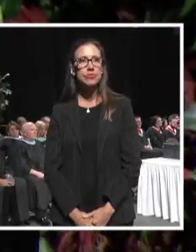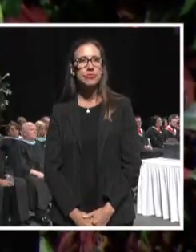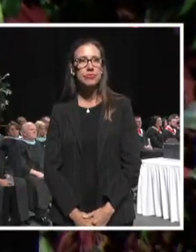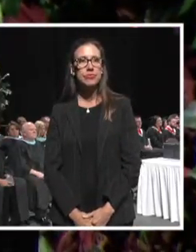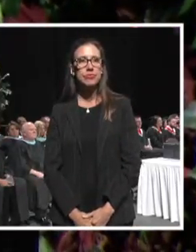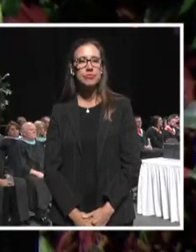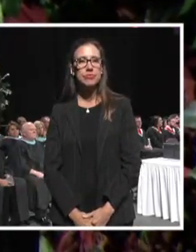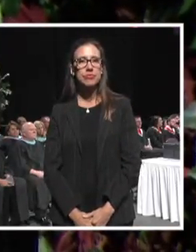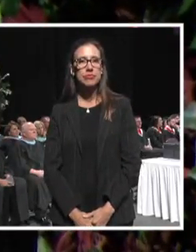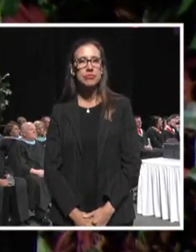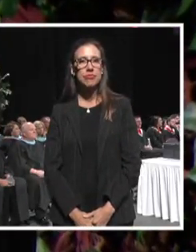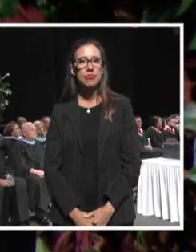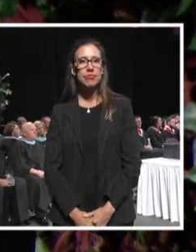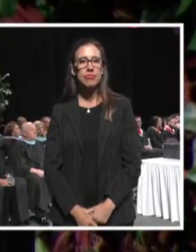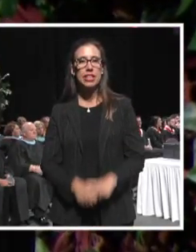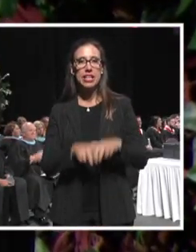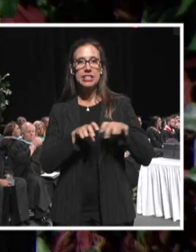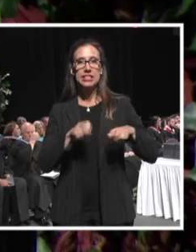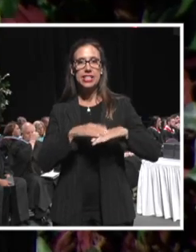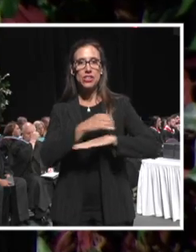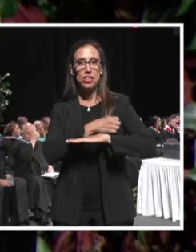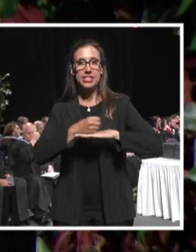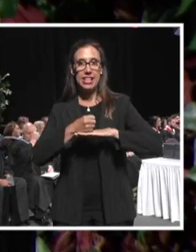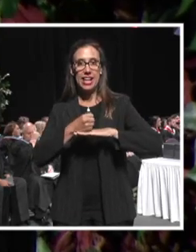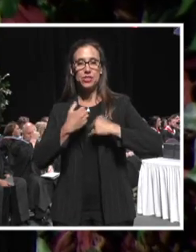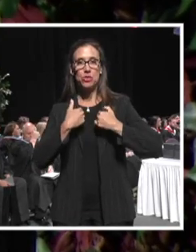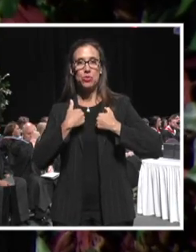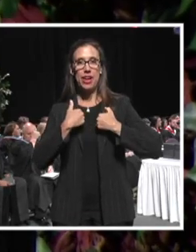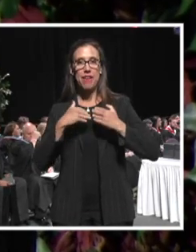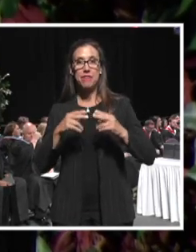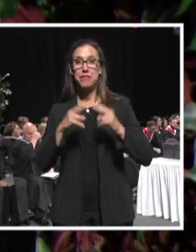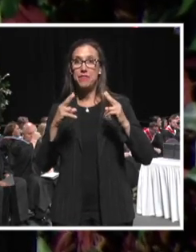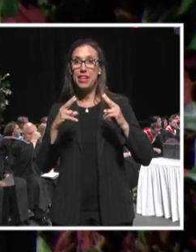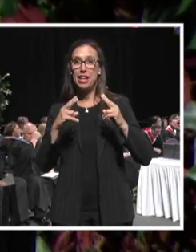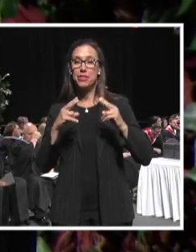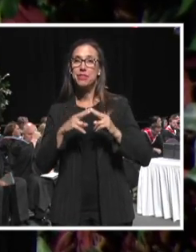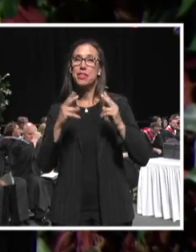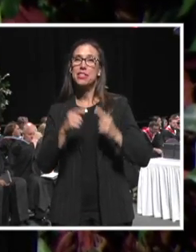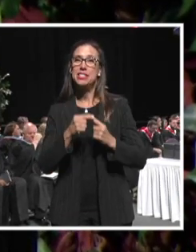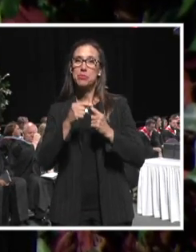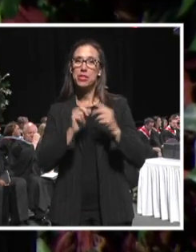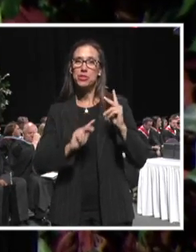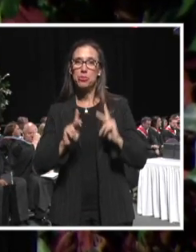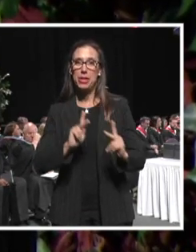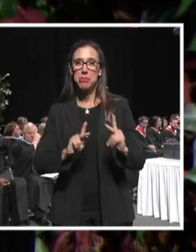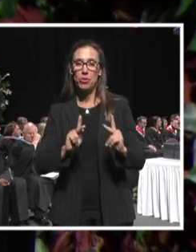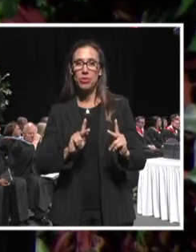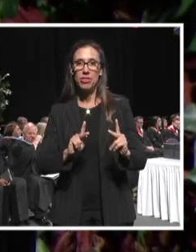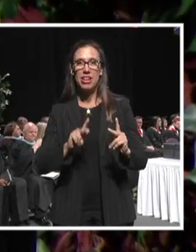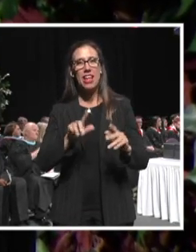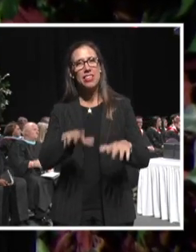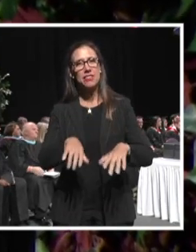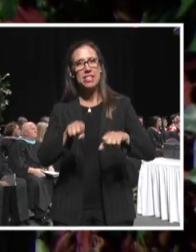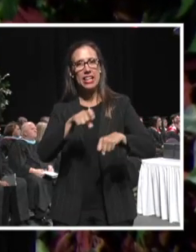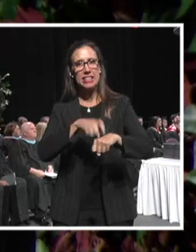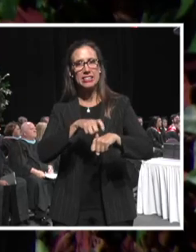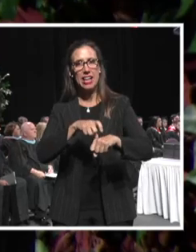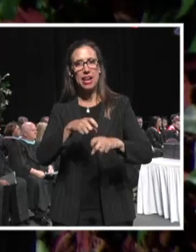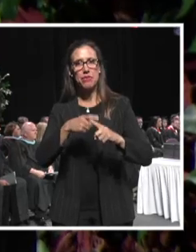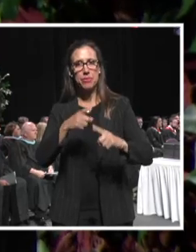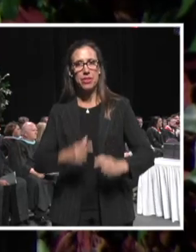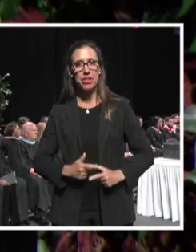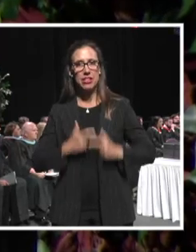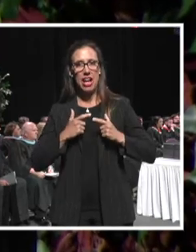On stage tonight, we have some very, very special people who have taken time out of their